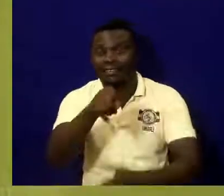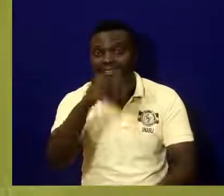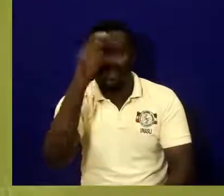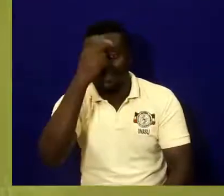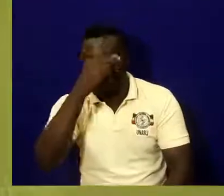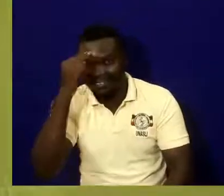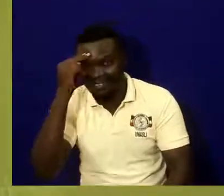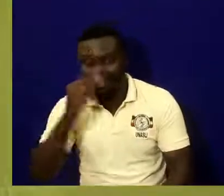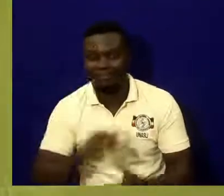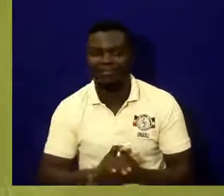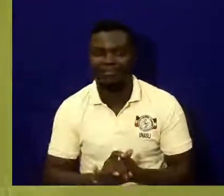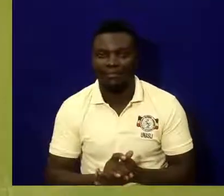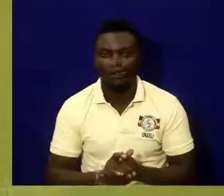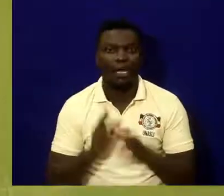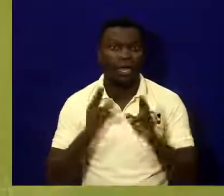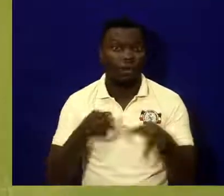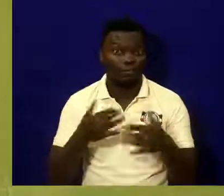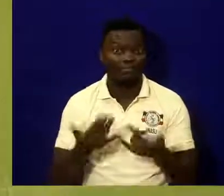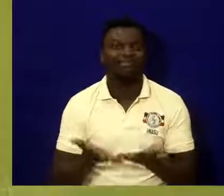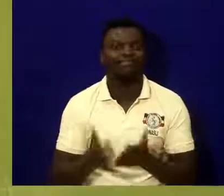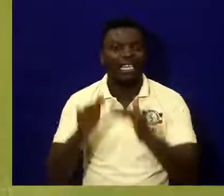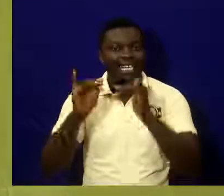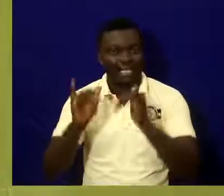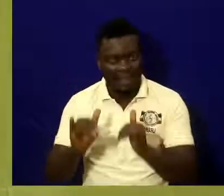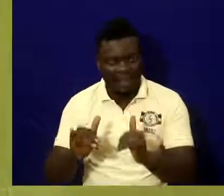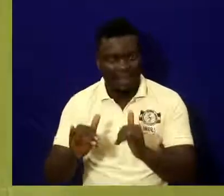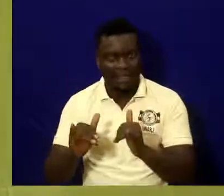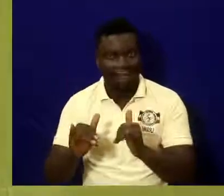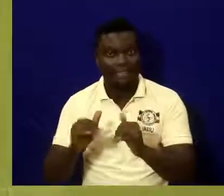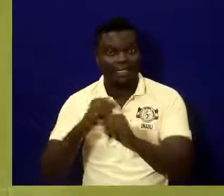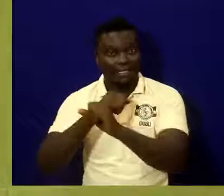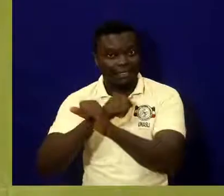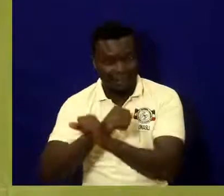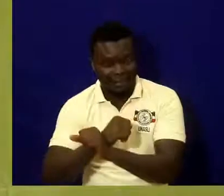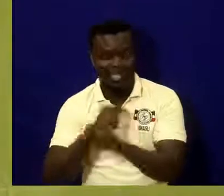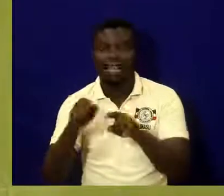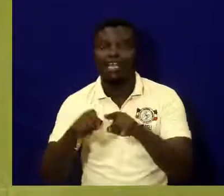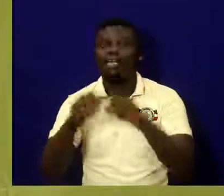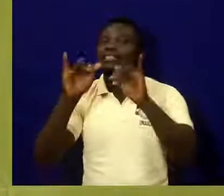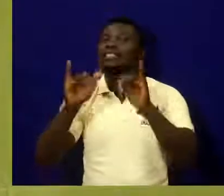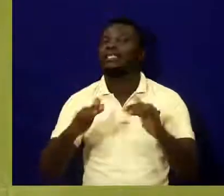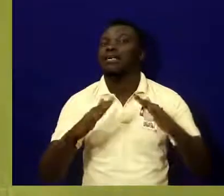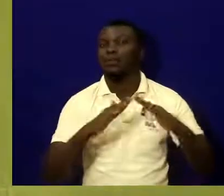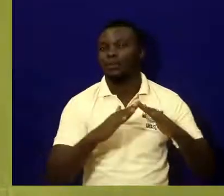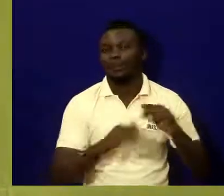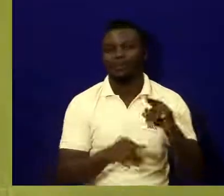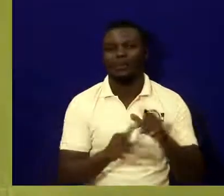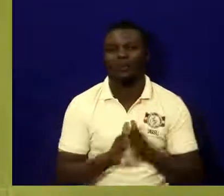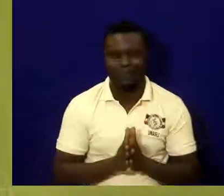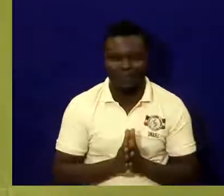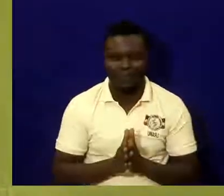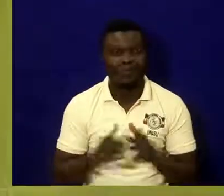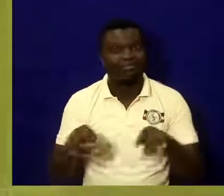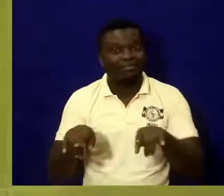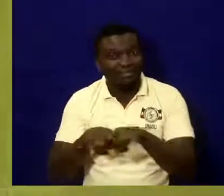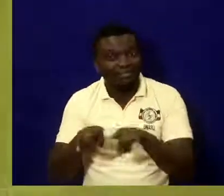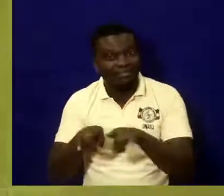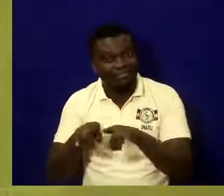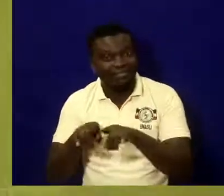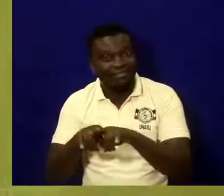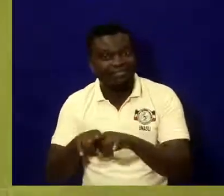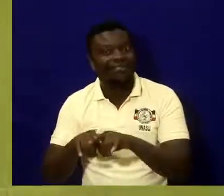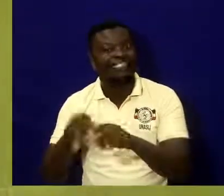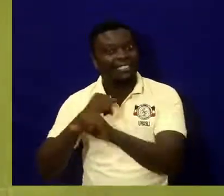Dear learner, I hope you have kept yourself safe and you have stayed home. And you have also kept